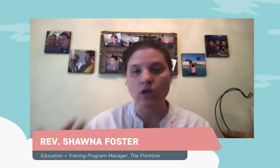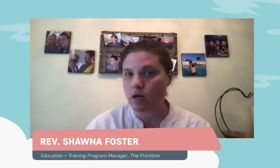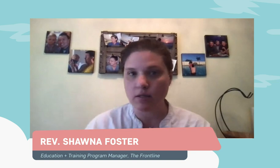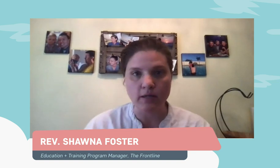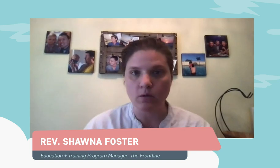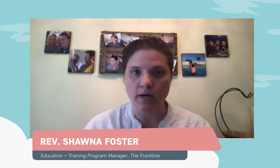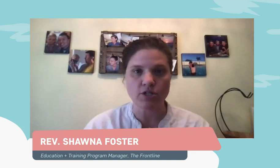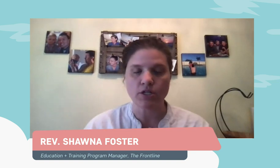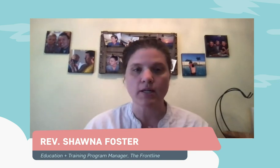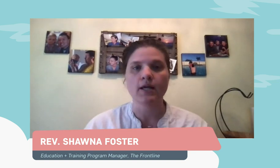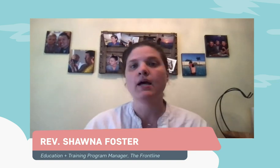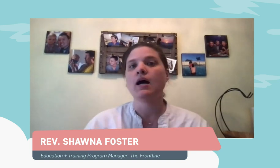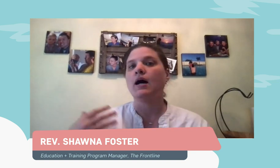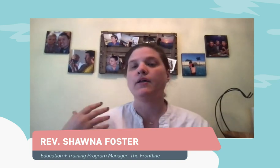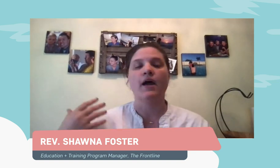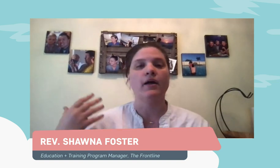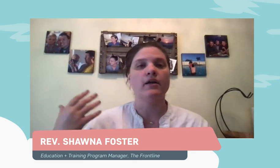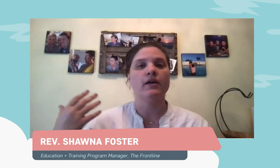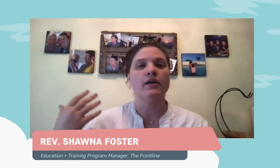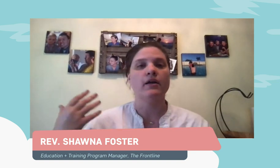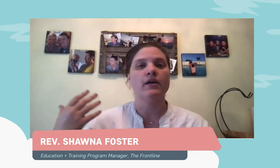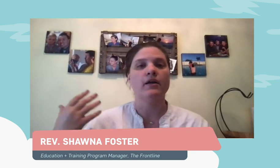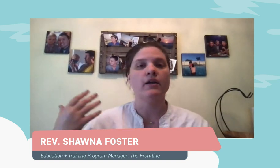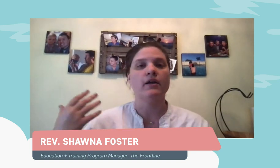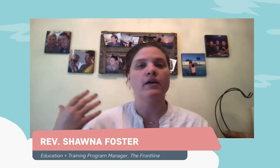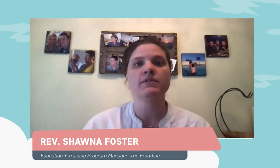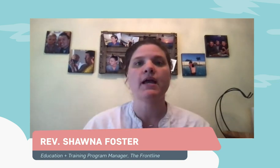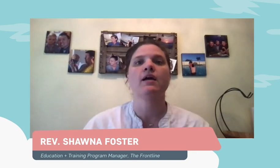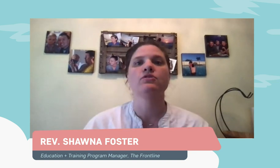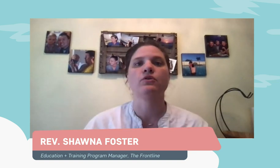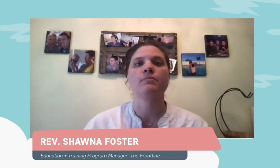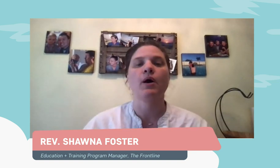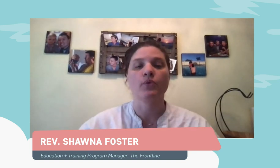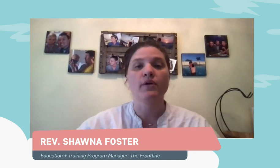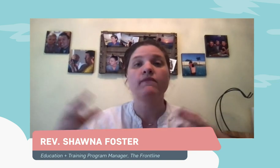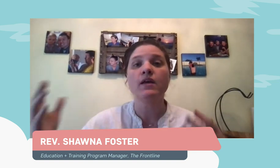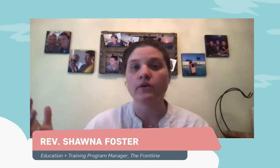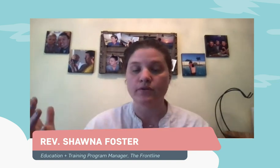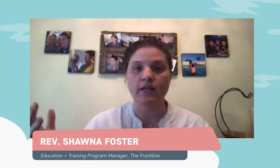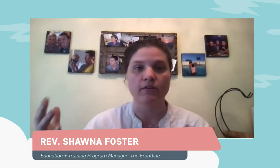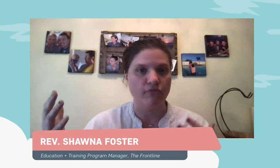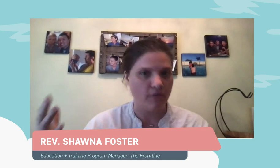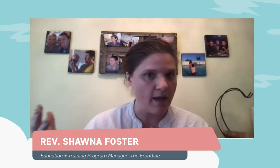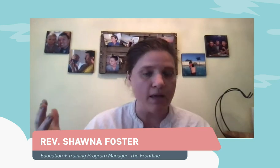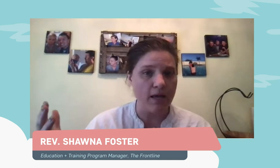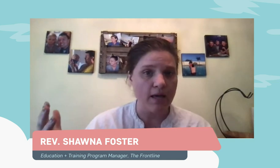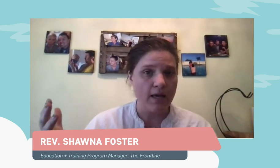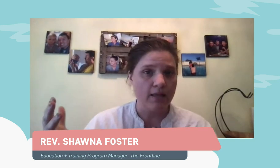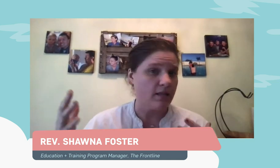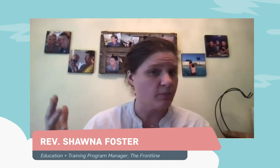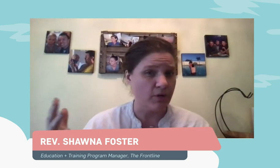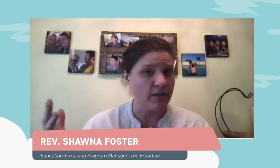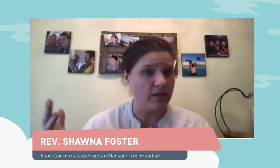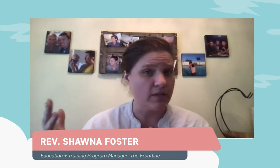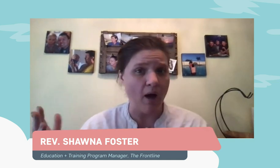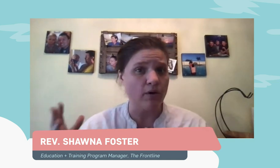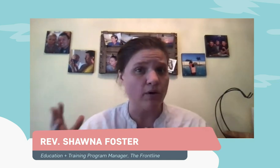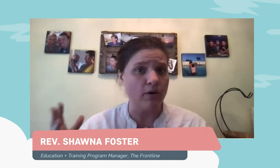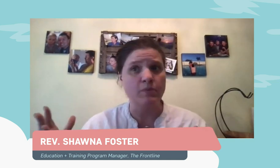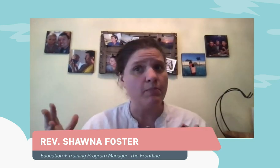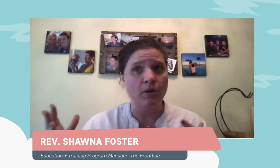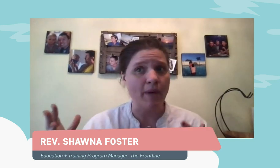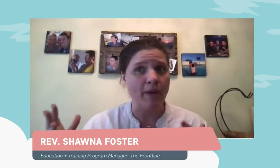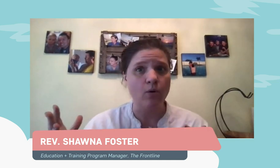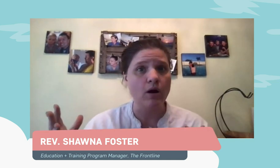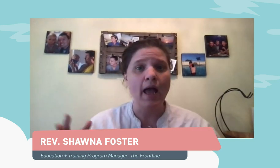them a startling question that is very hard for them to answer, but reveals that the framing that this person in